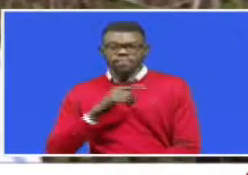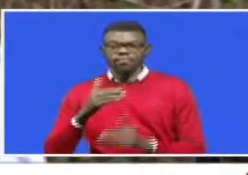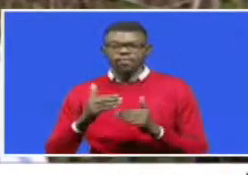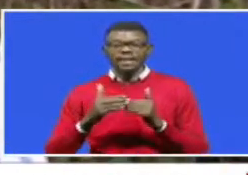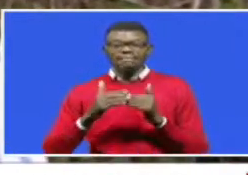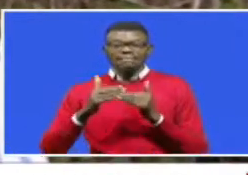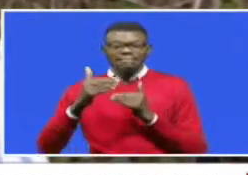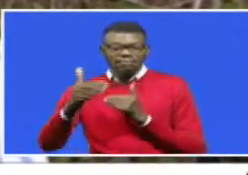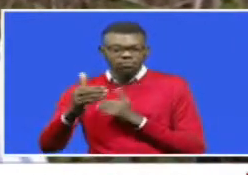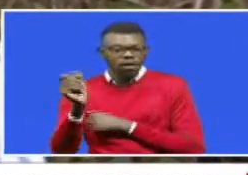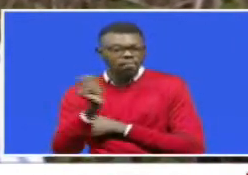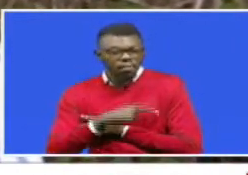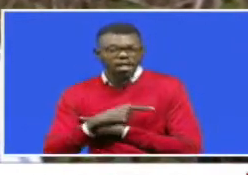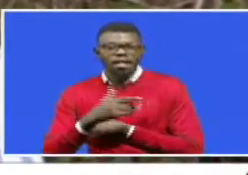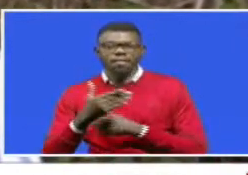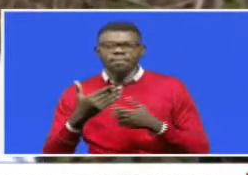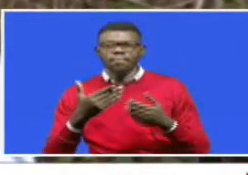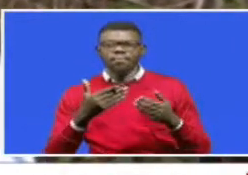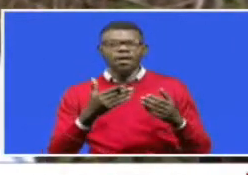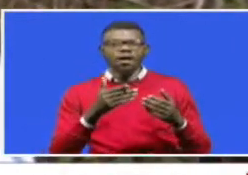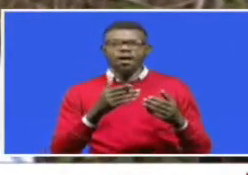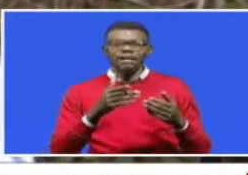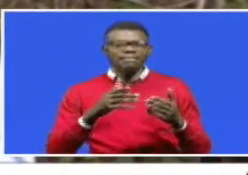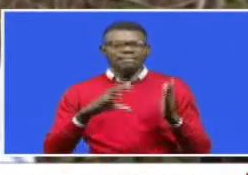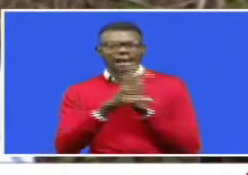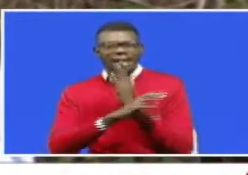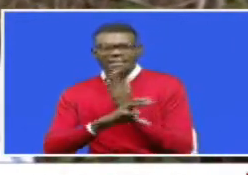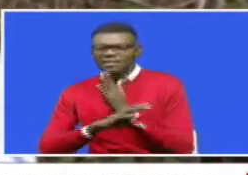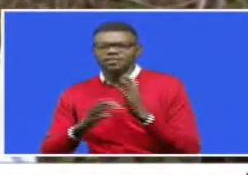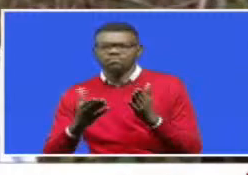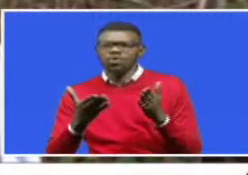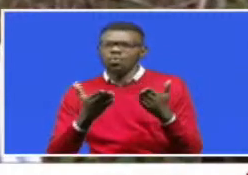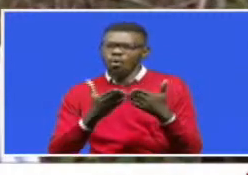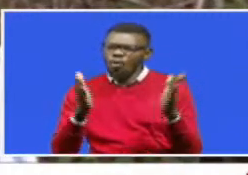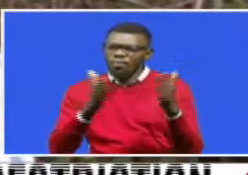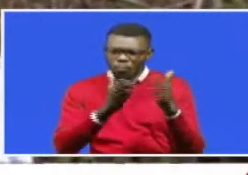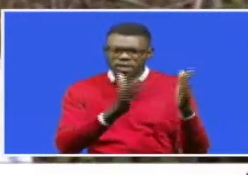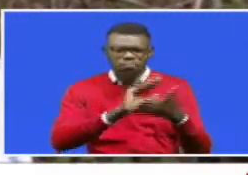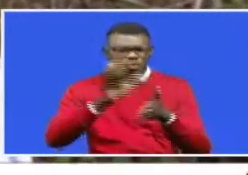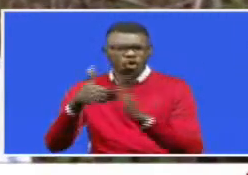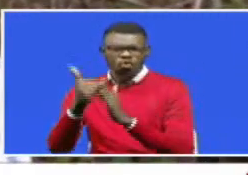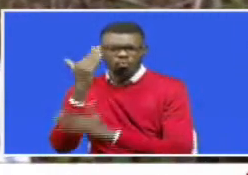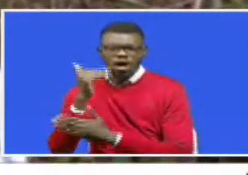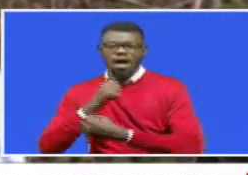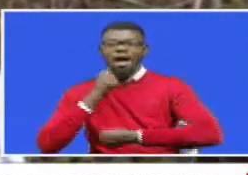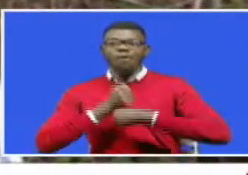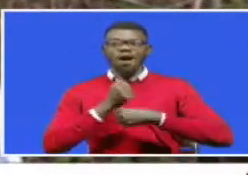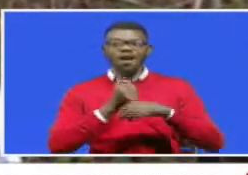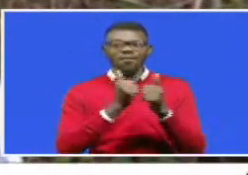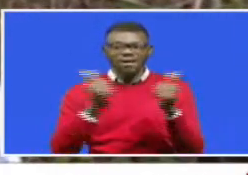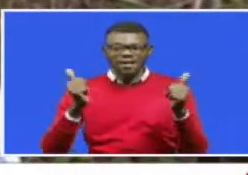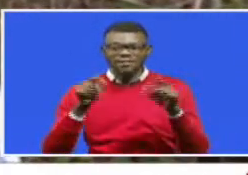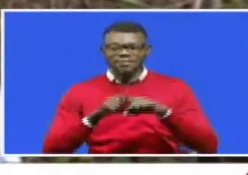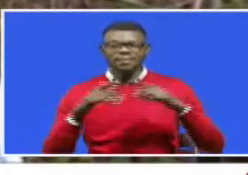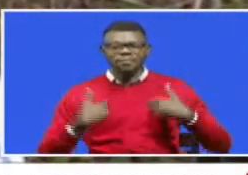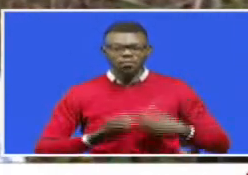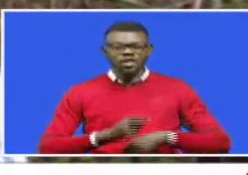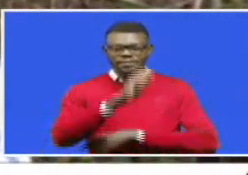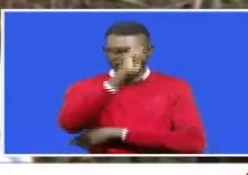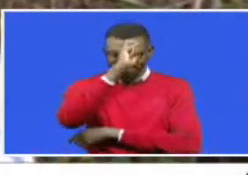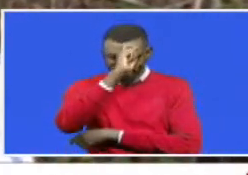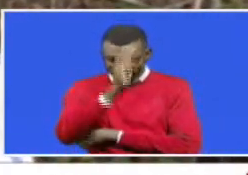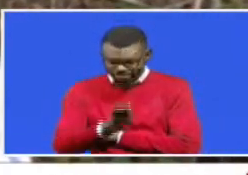month other countries reopening because they worked well and their people respected the